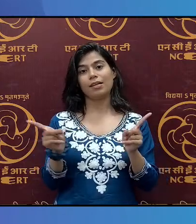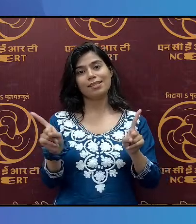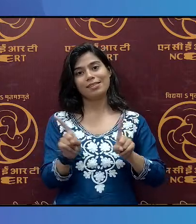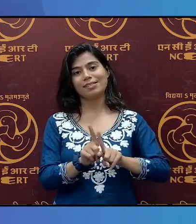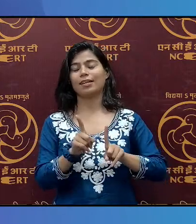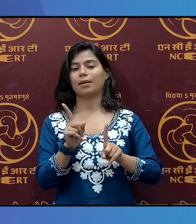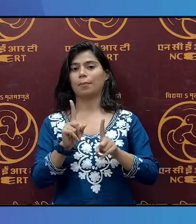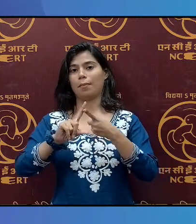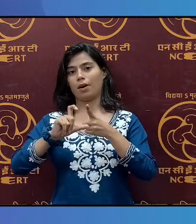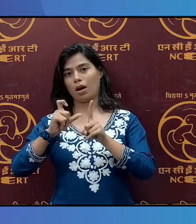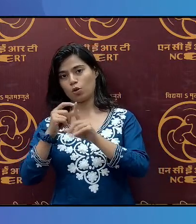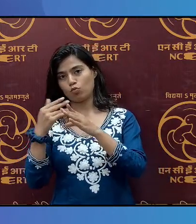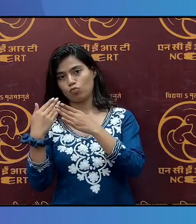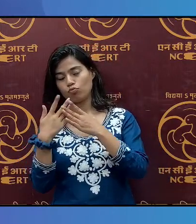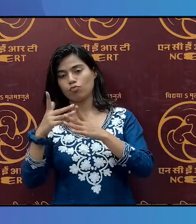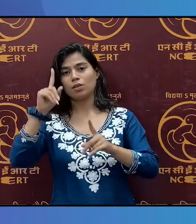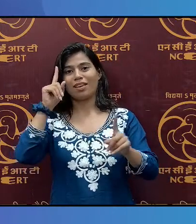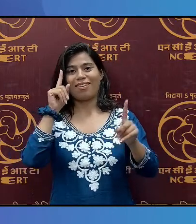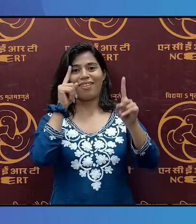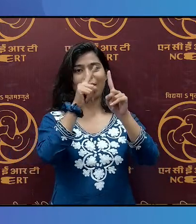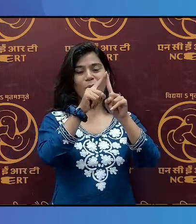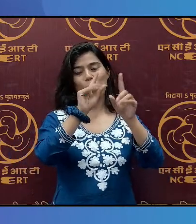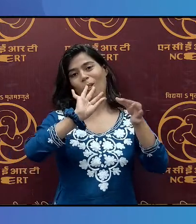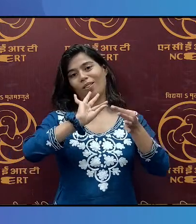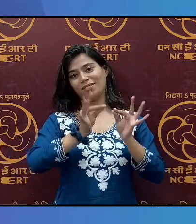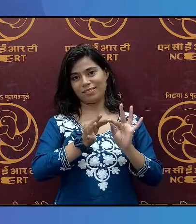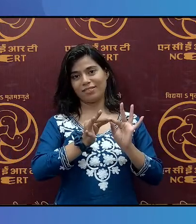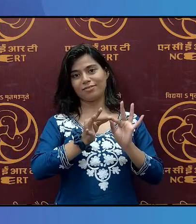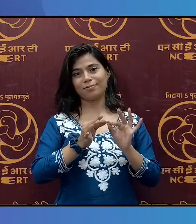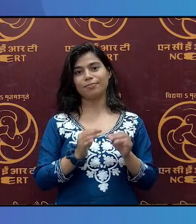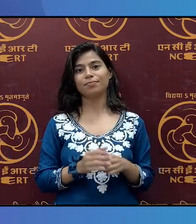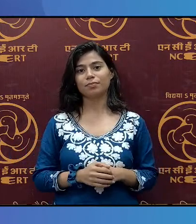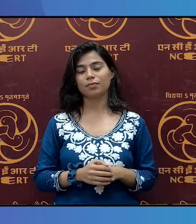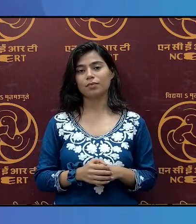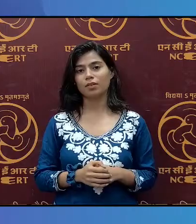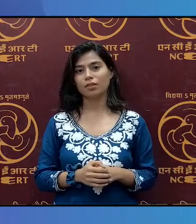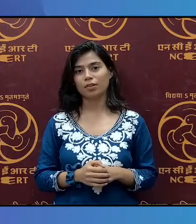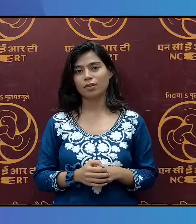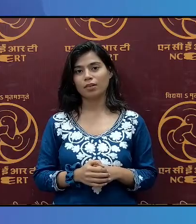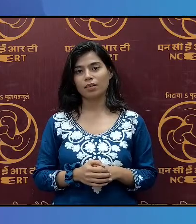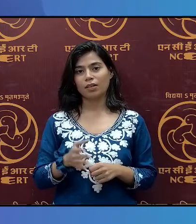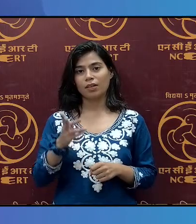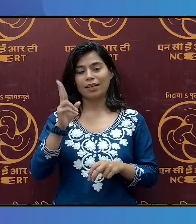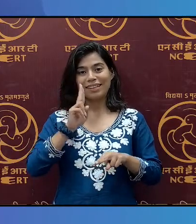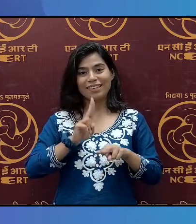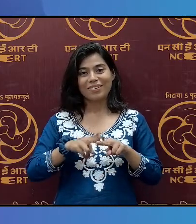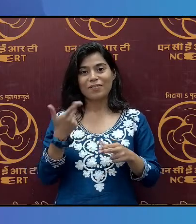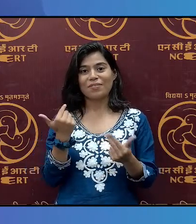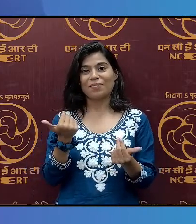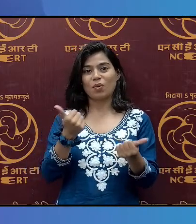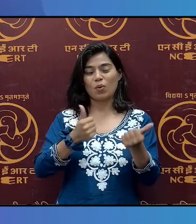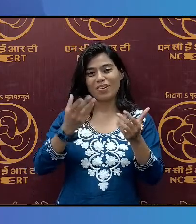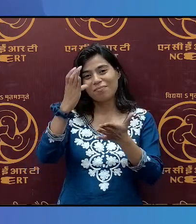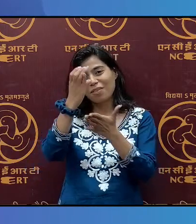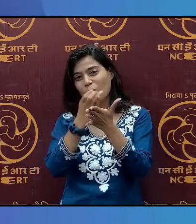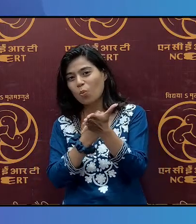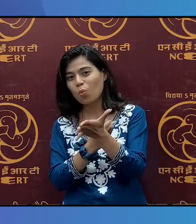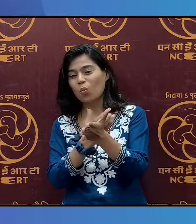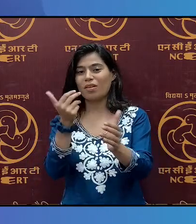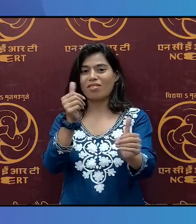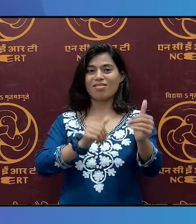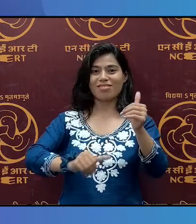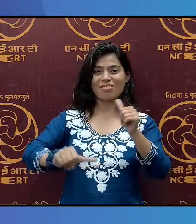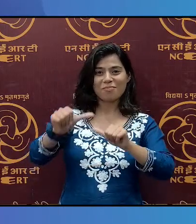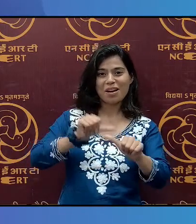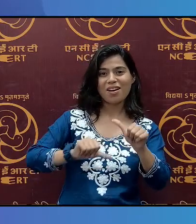have a goal set, like what you want to become by pursuing a particular kind of course or a